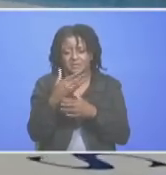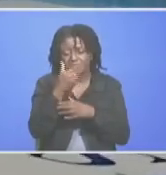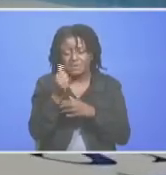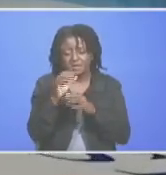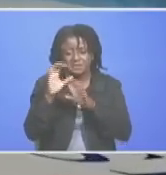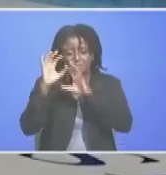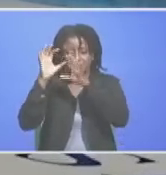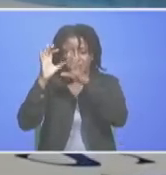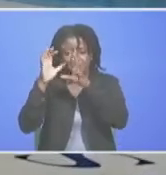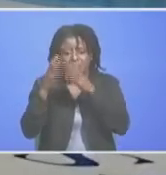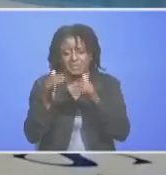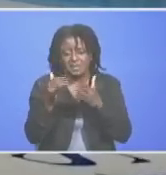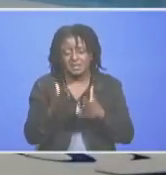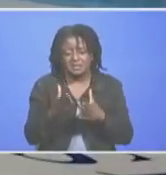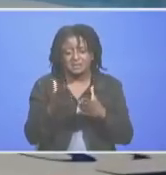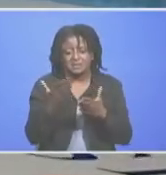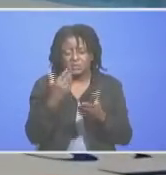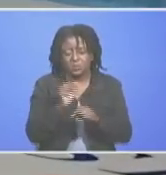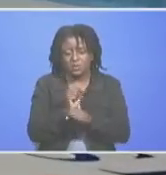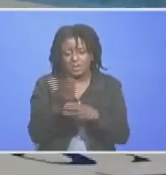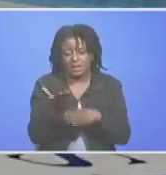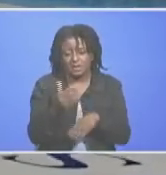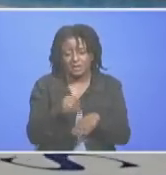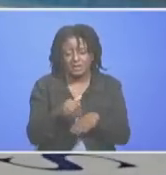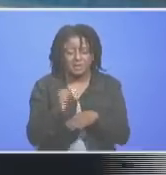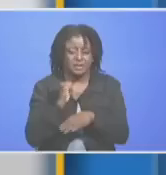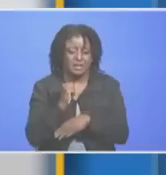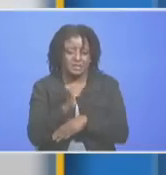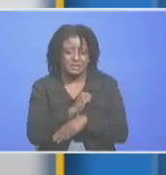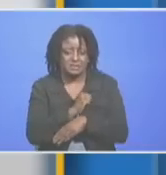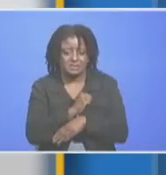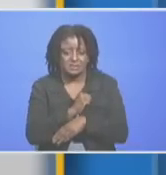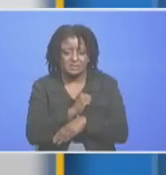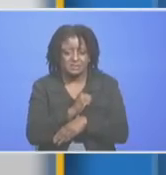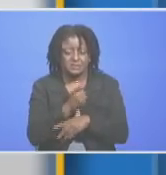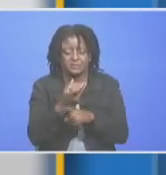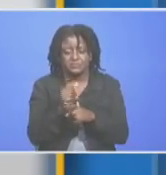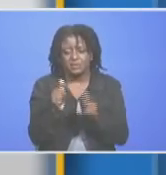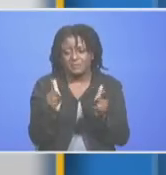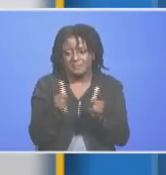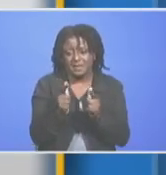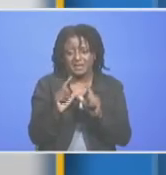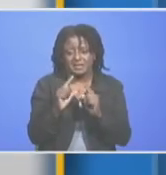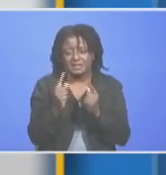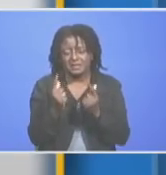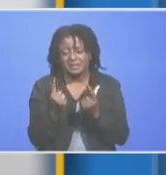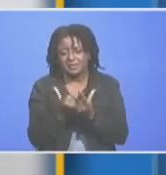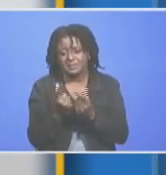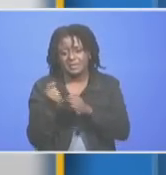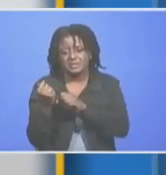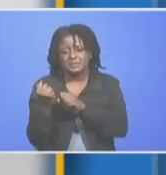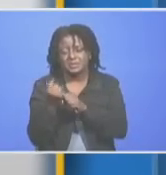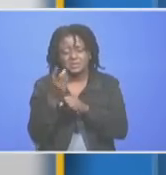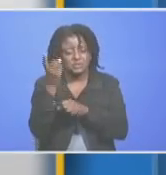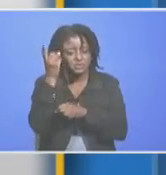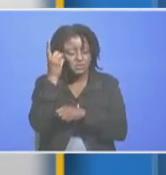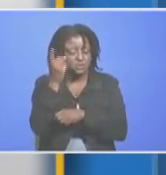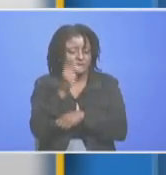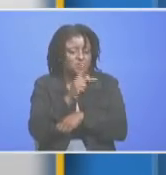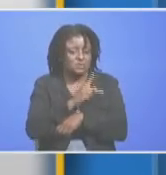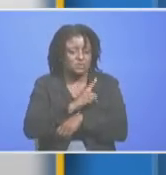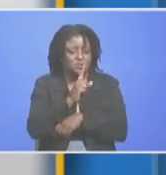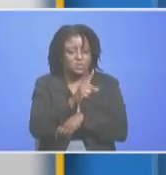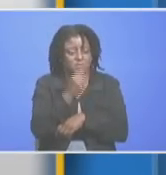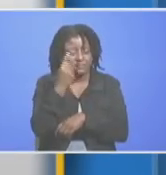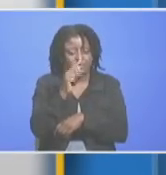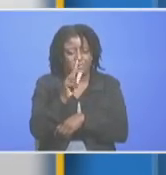would be really good before Game 2 of our championship. From the minor league baseball diamond yesterday, Deshaun Knowles 1 for 3, a run